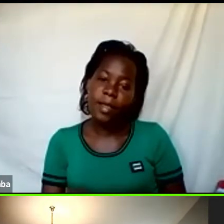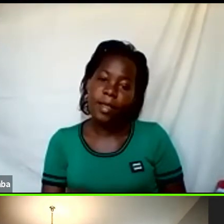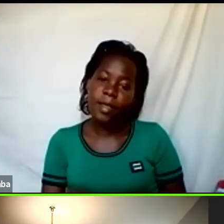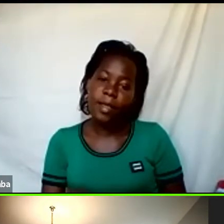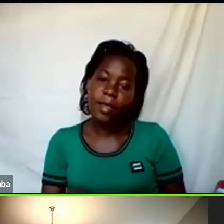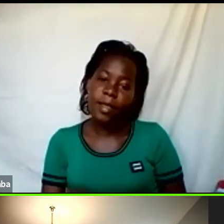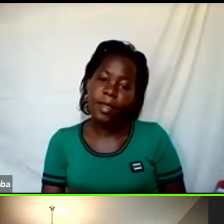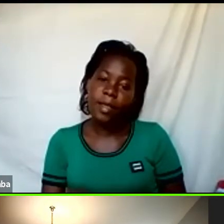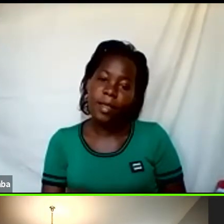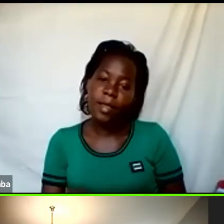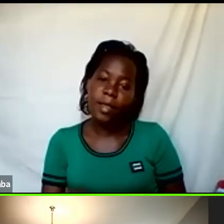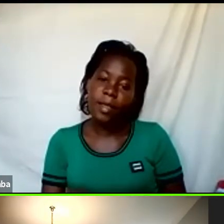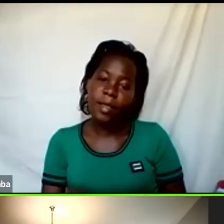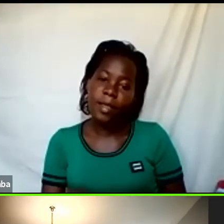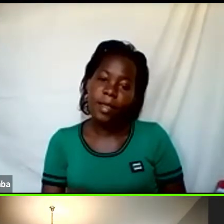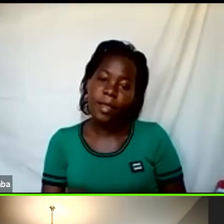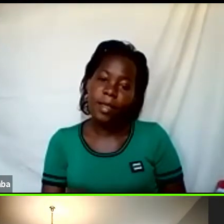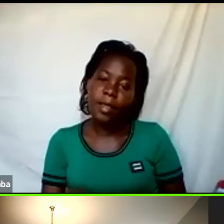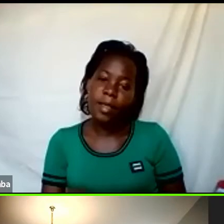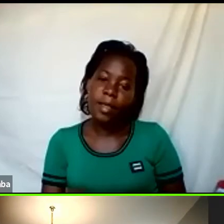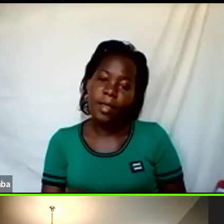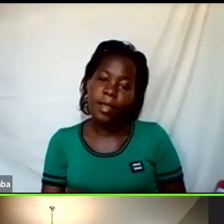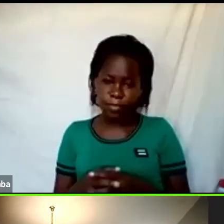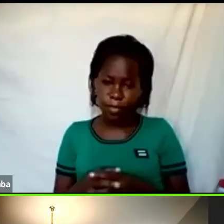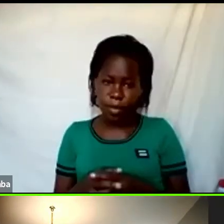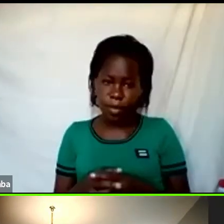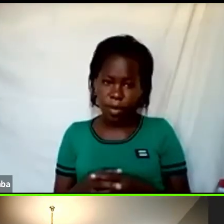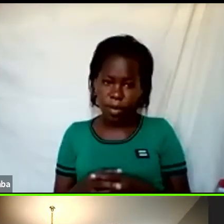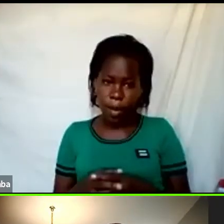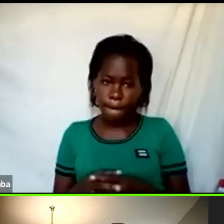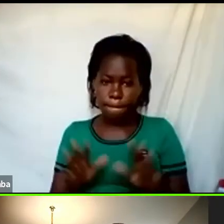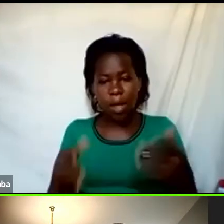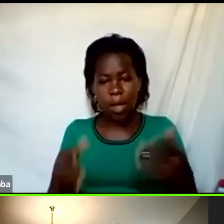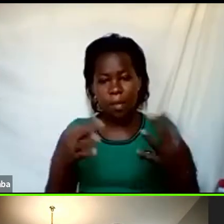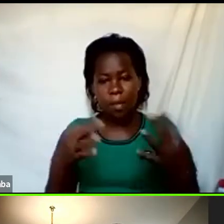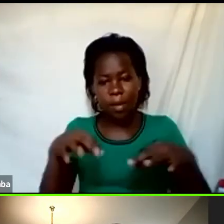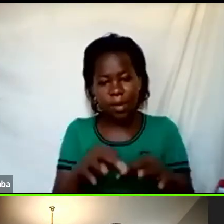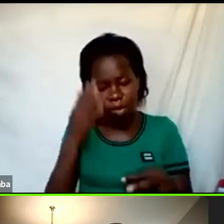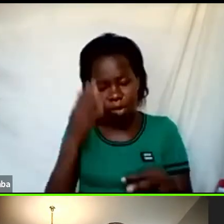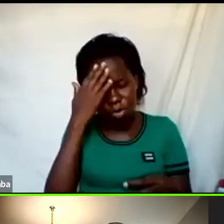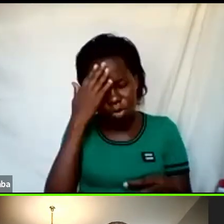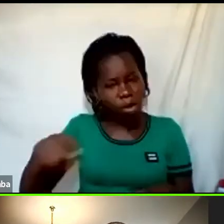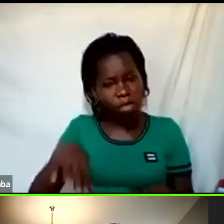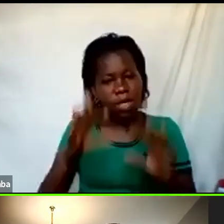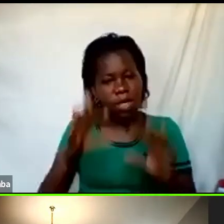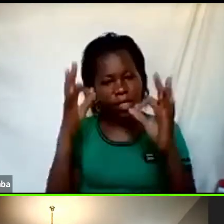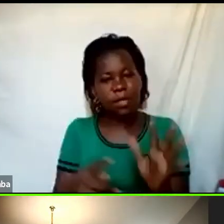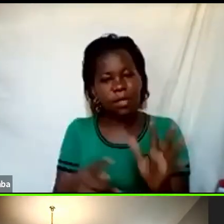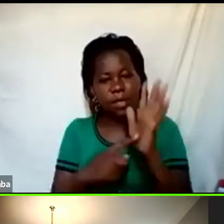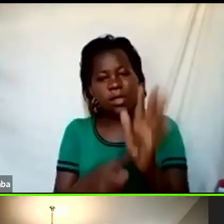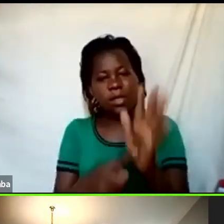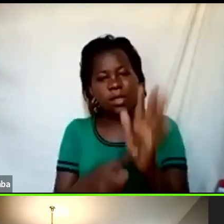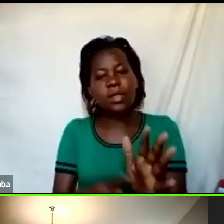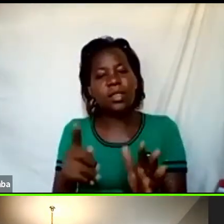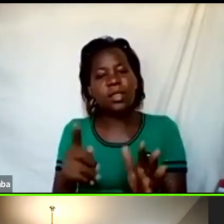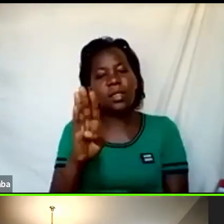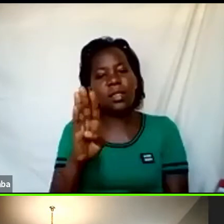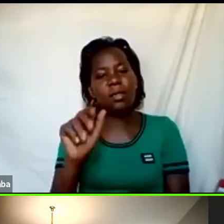checking the quality of their products, right? There's a particular brand of Gonja crisps that I like, and we eat them a